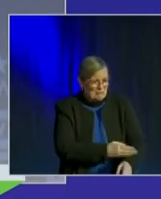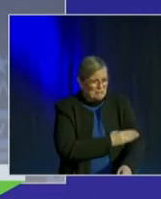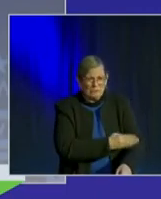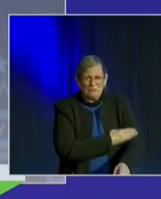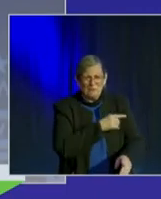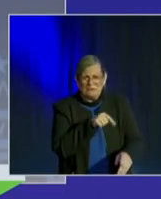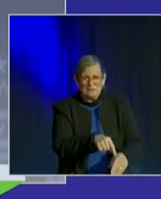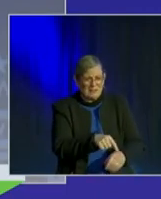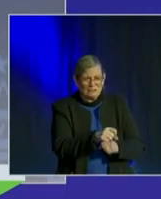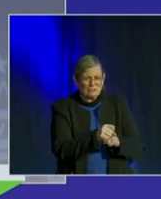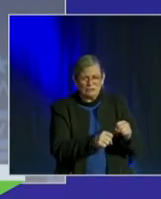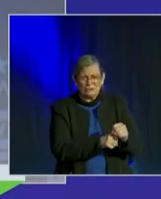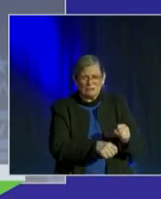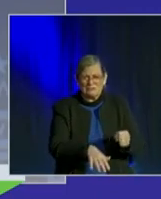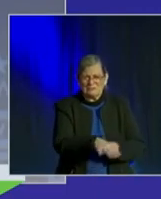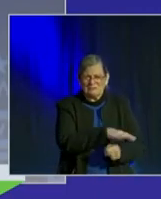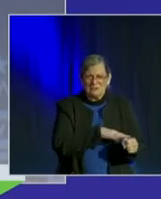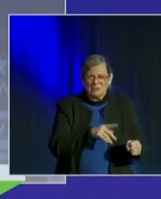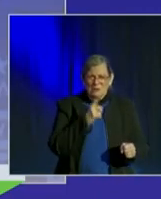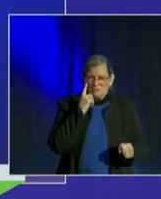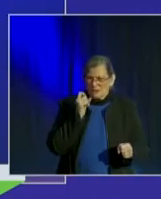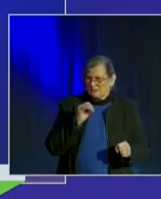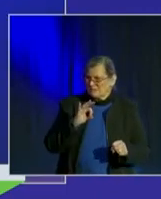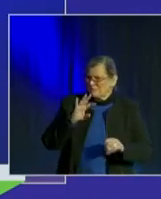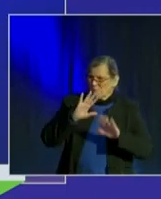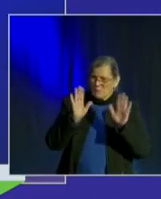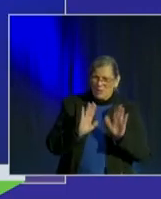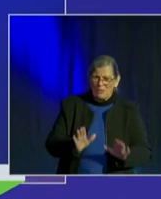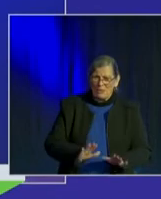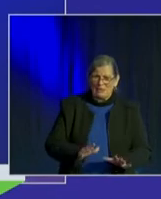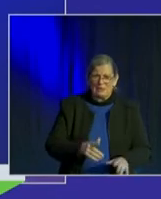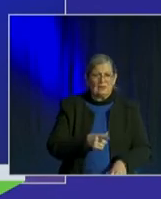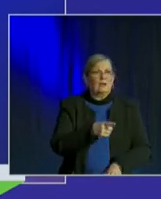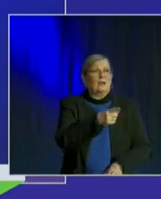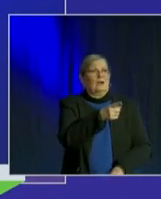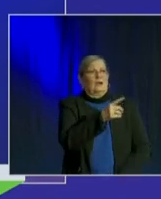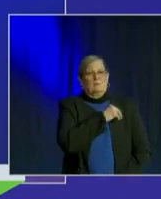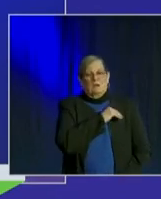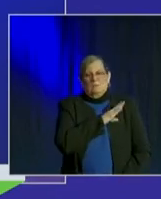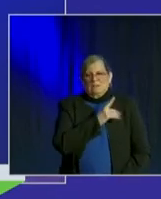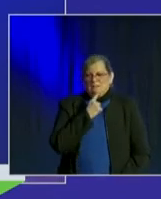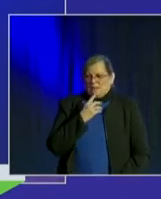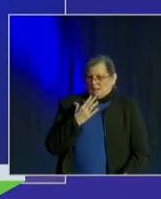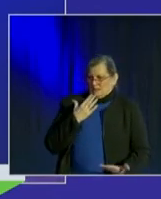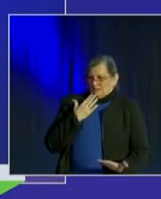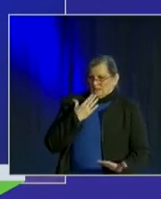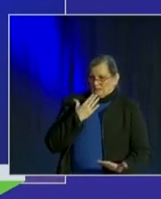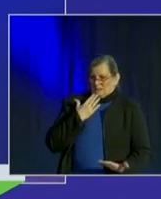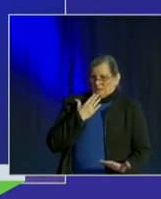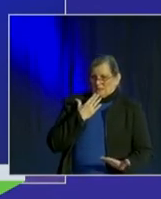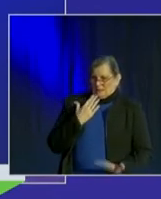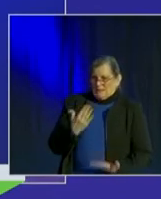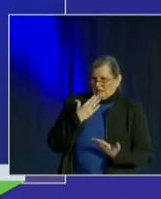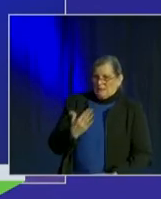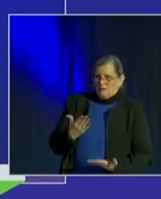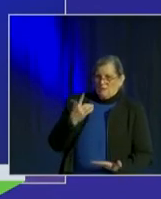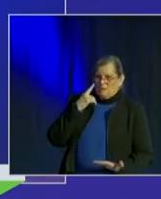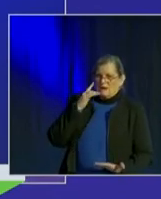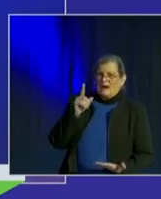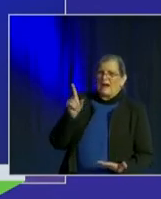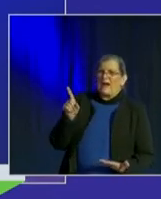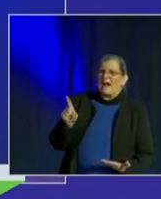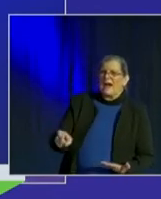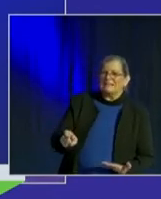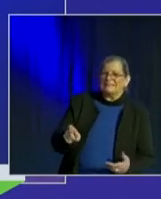impact of storms and climate change? Well, thank you for that question, Commissioner. I'm going to ask Deputy Mayor